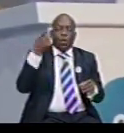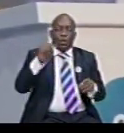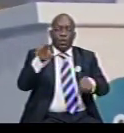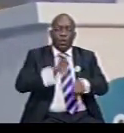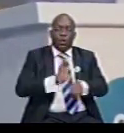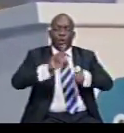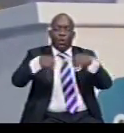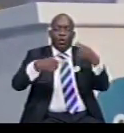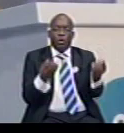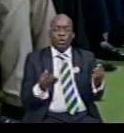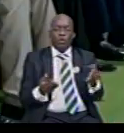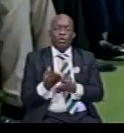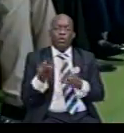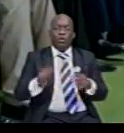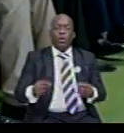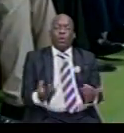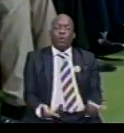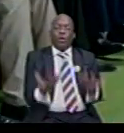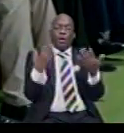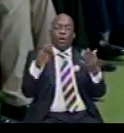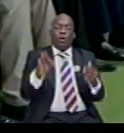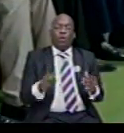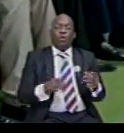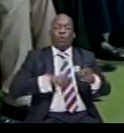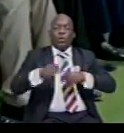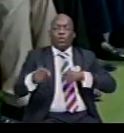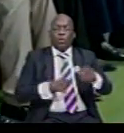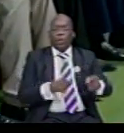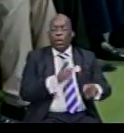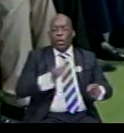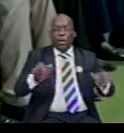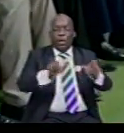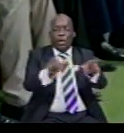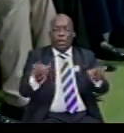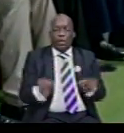of persecution. A local church, the